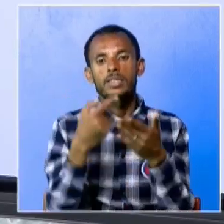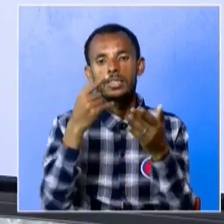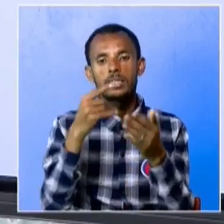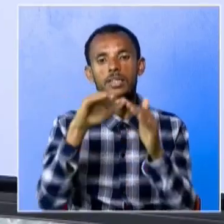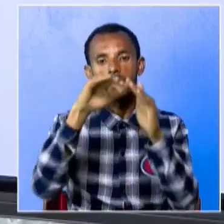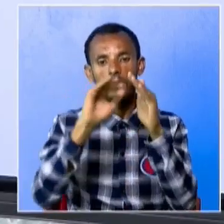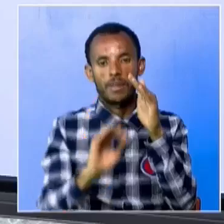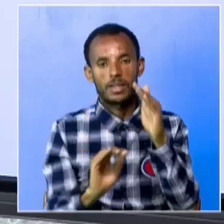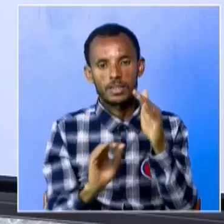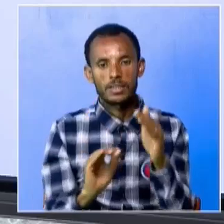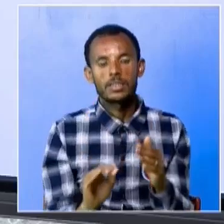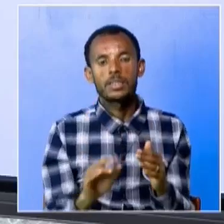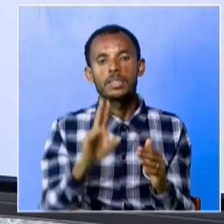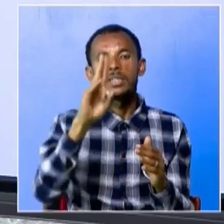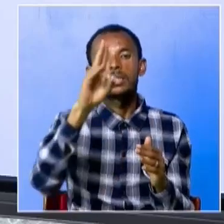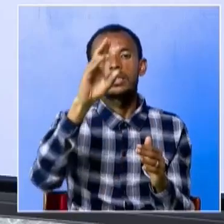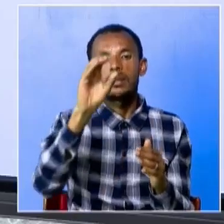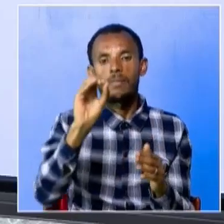difference is